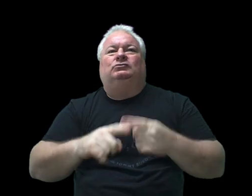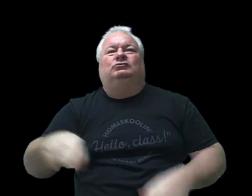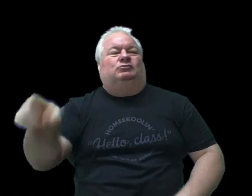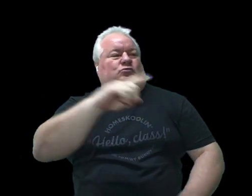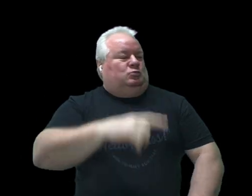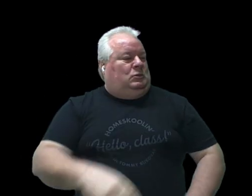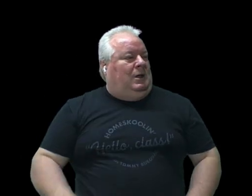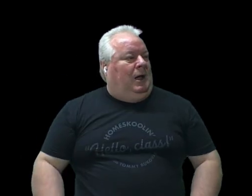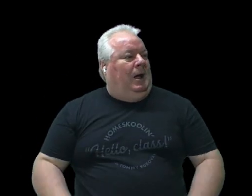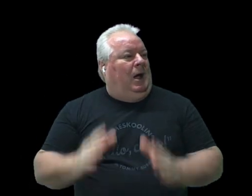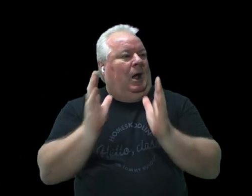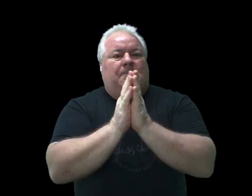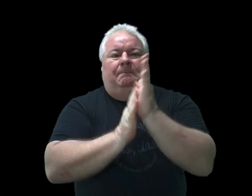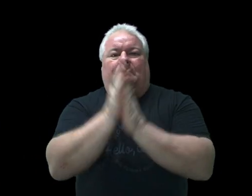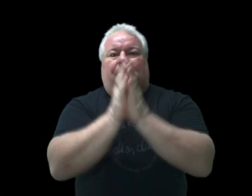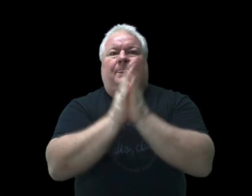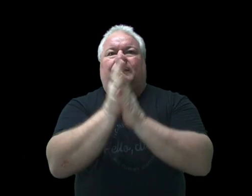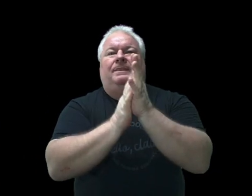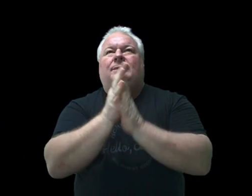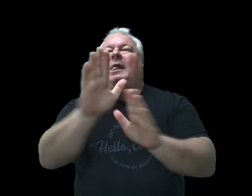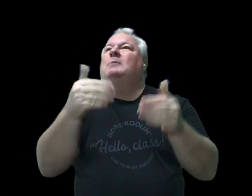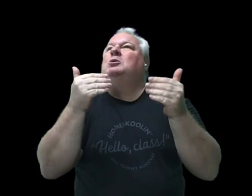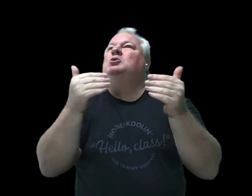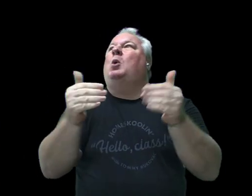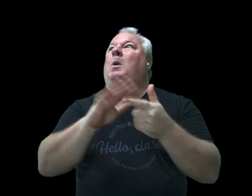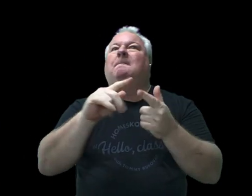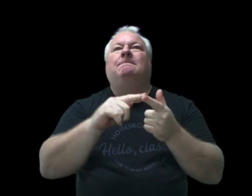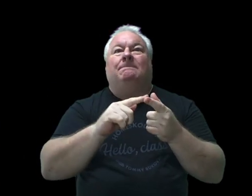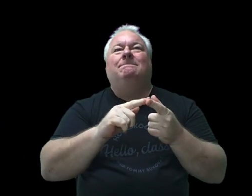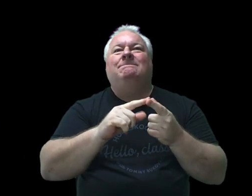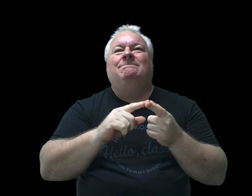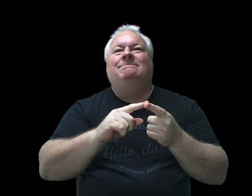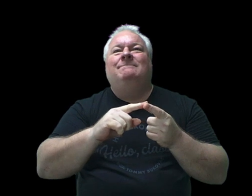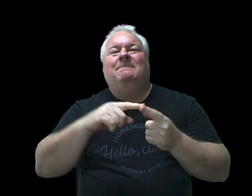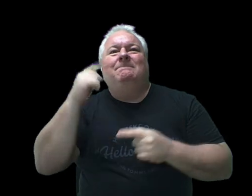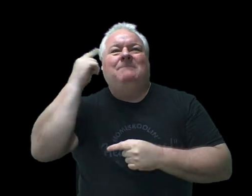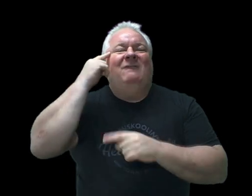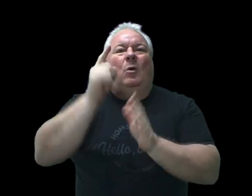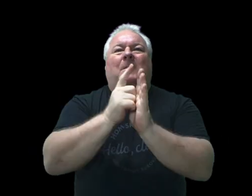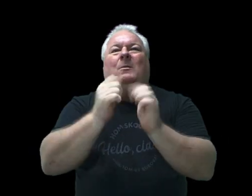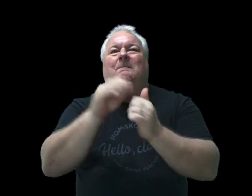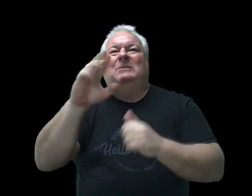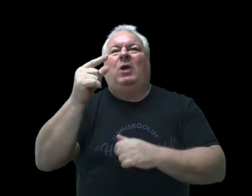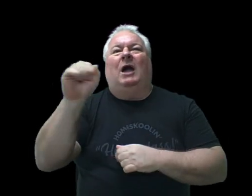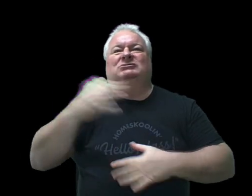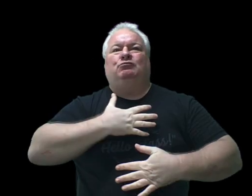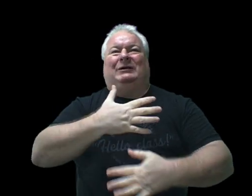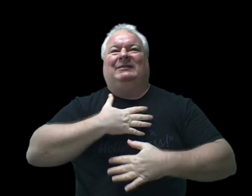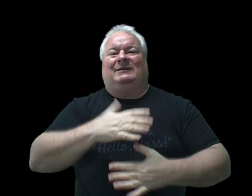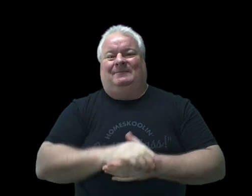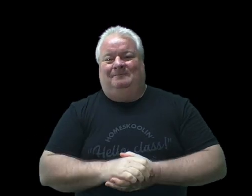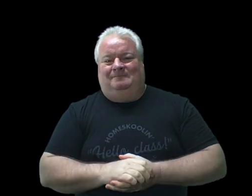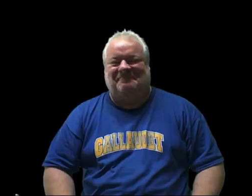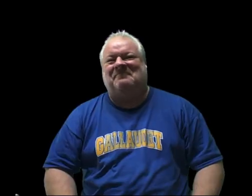Good morning. Let's do our mindful moment with Mr. Goss, and let's do some